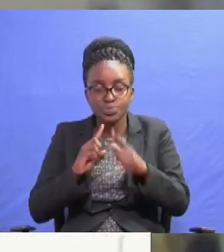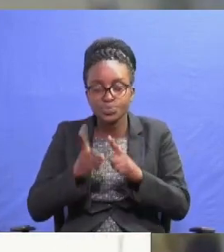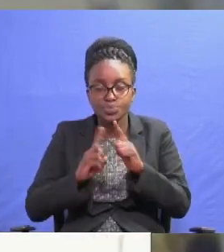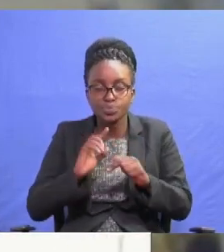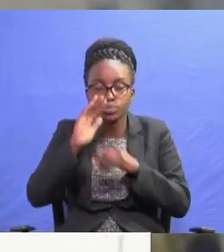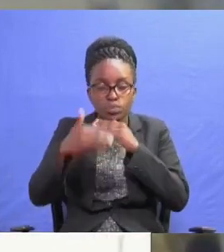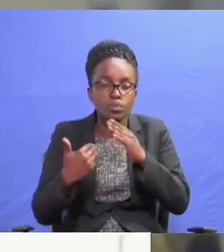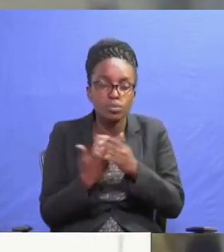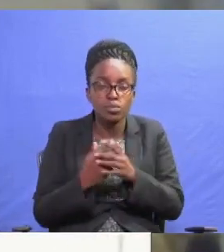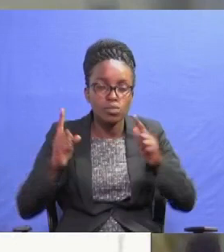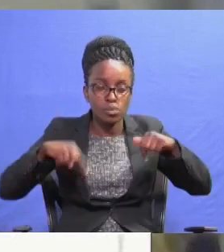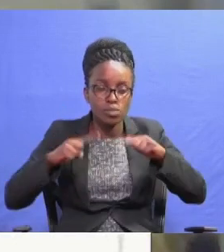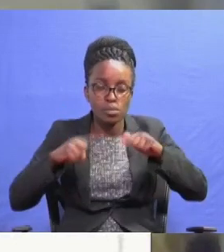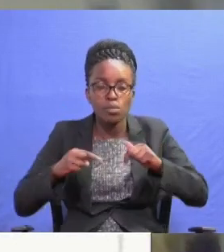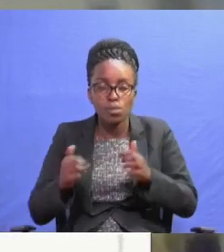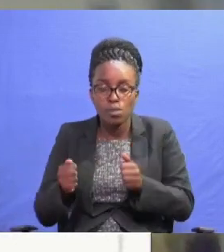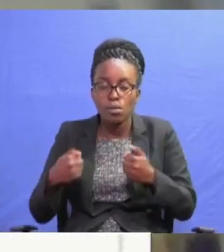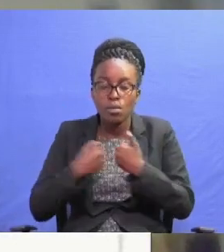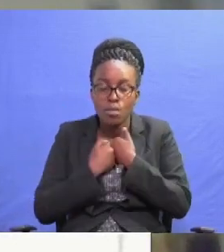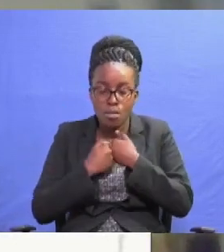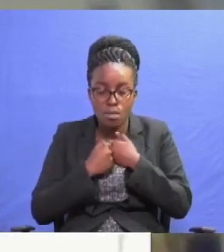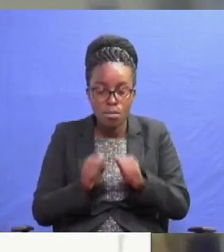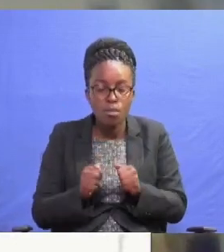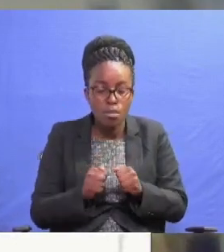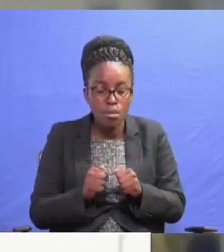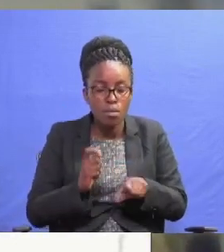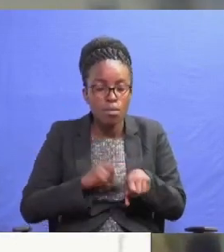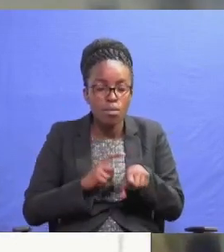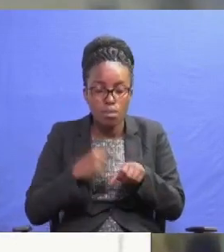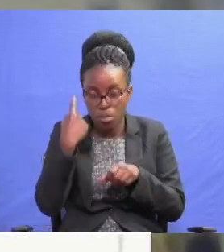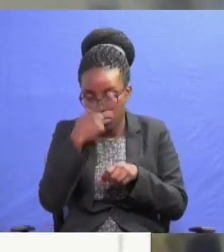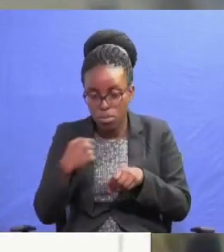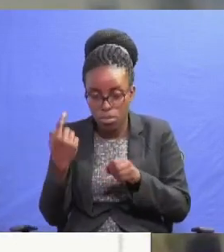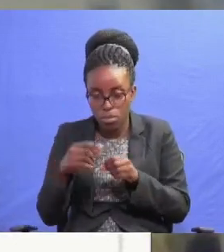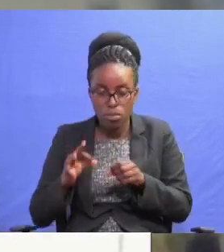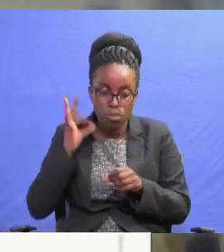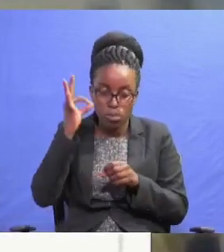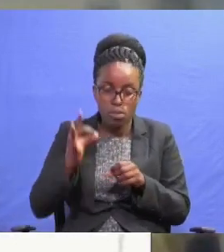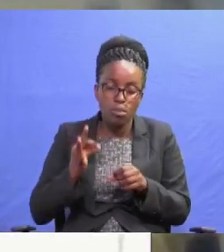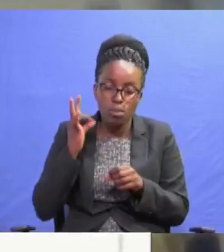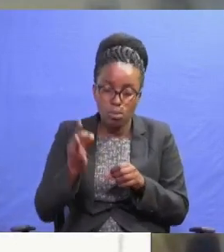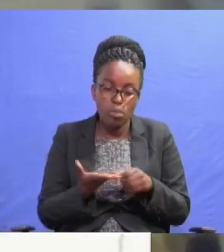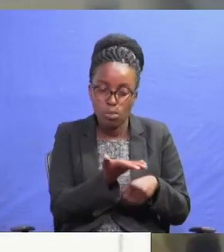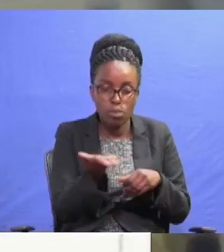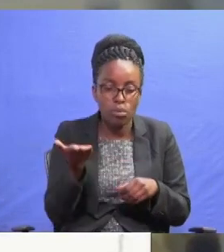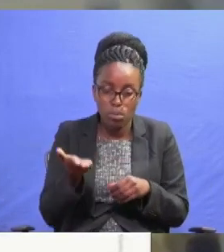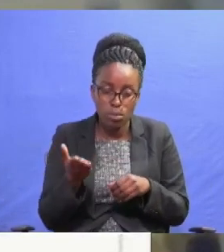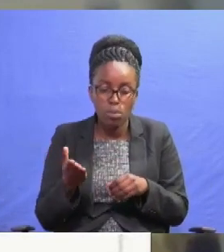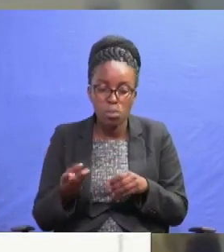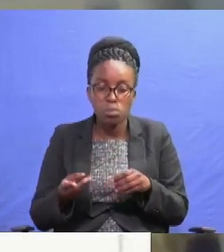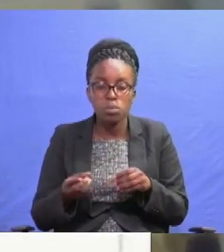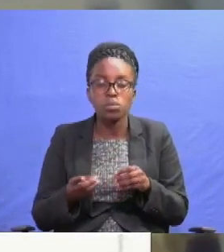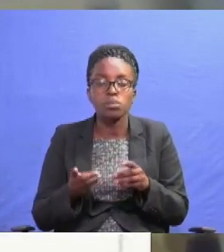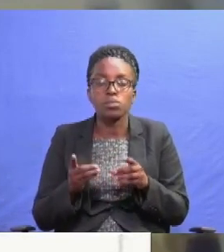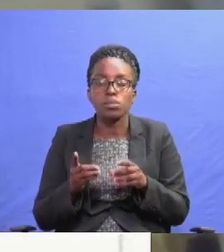where you live, this is you are likely to face this into the future. And according to our development